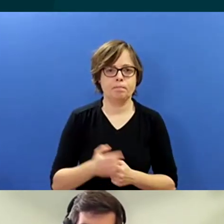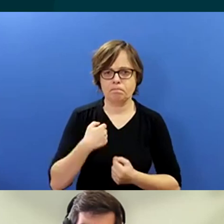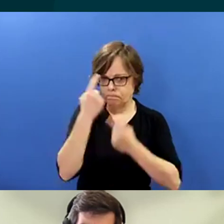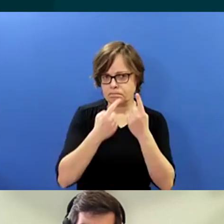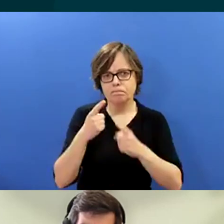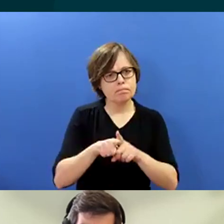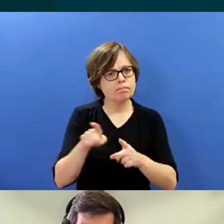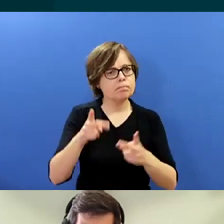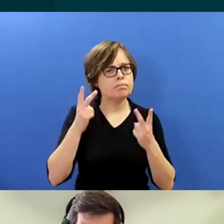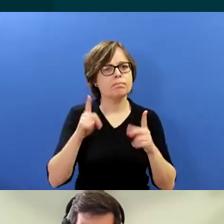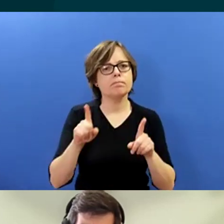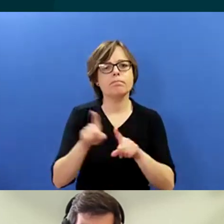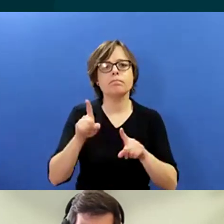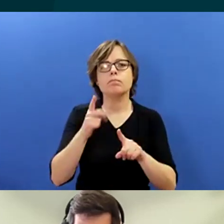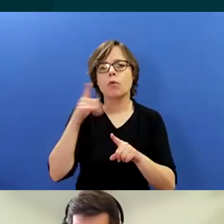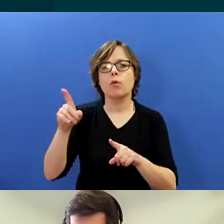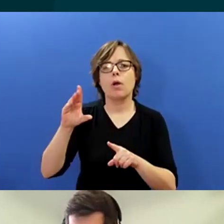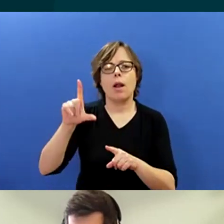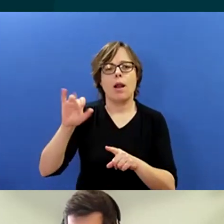actually, and to try like that